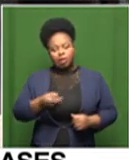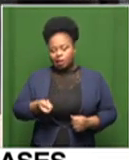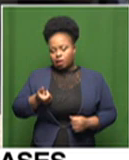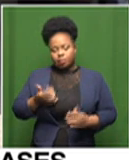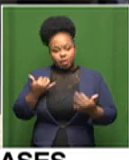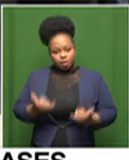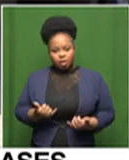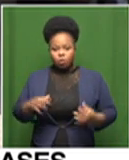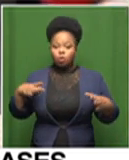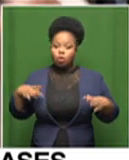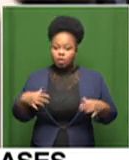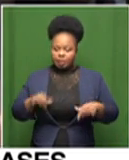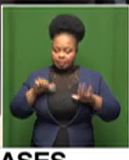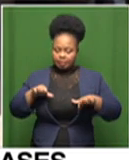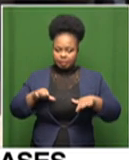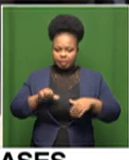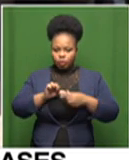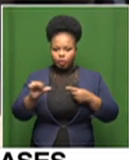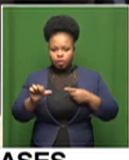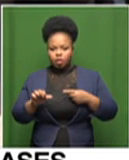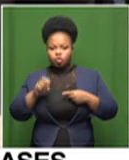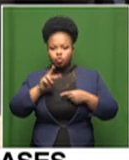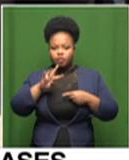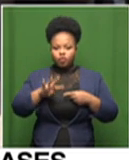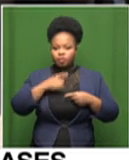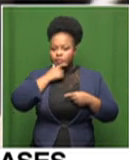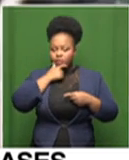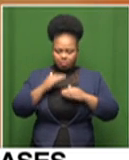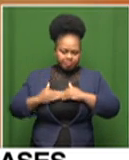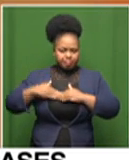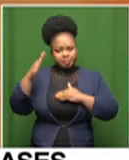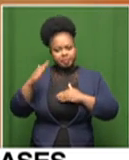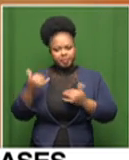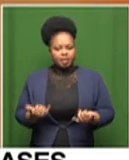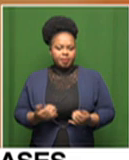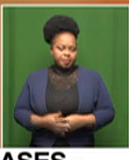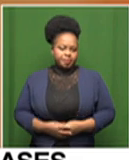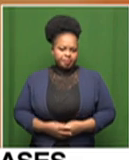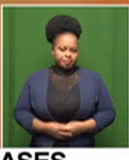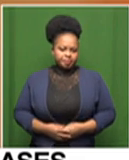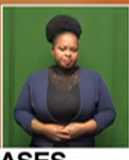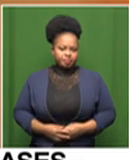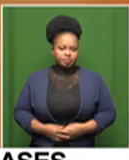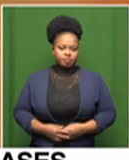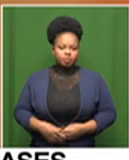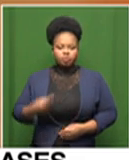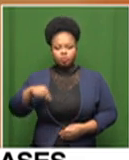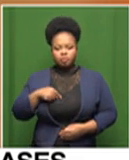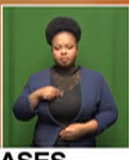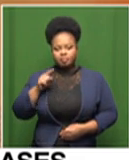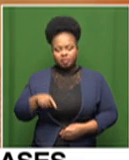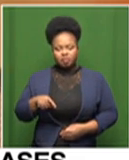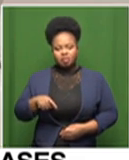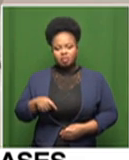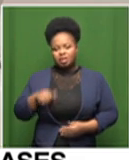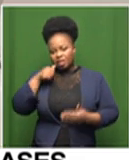cases. But since the 16th, the week of the 24th, we have now seen an increase in the province. First, it needs to be issued the